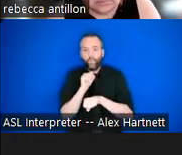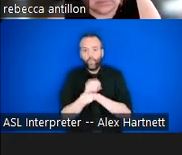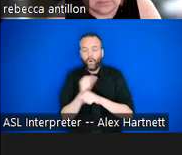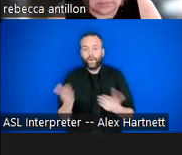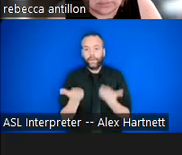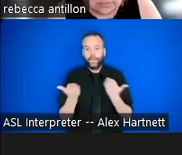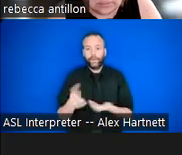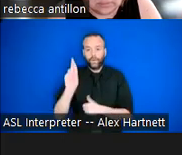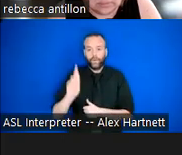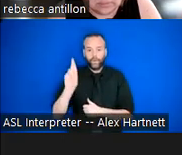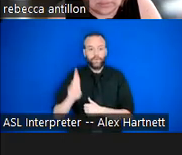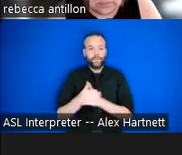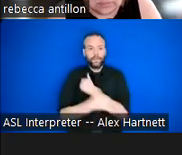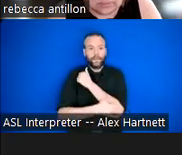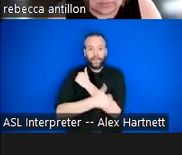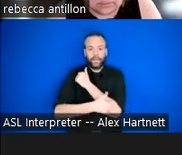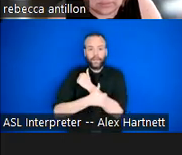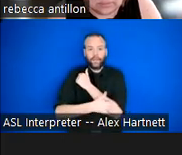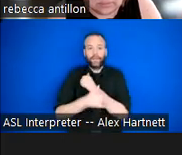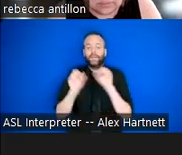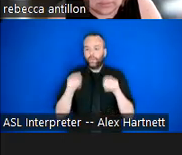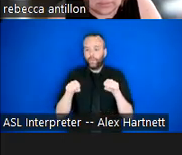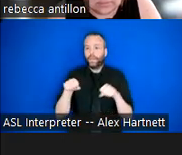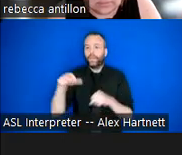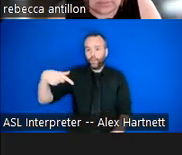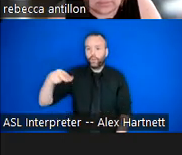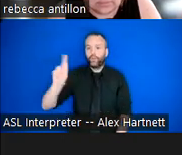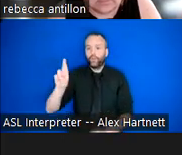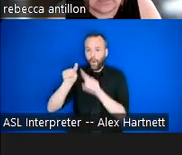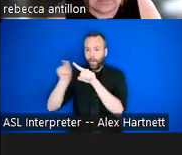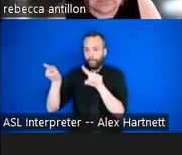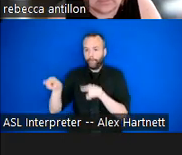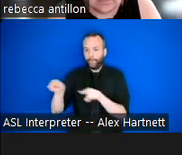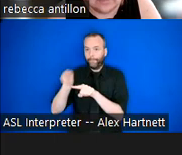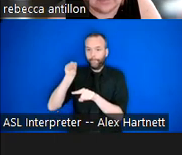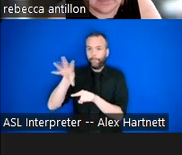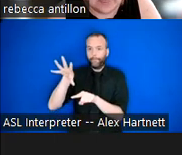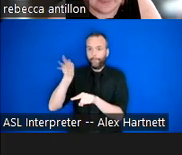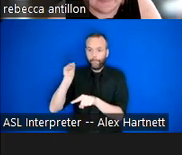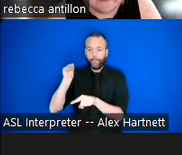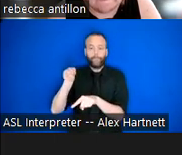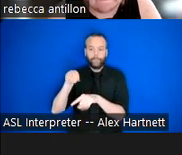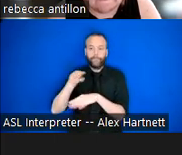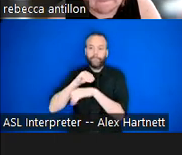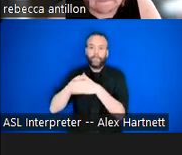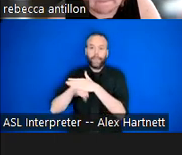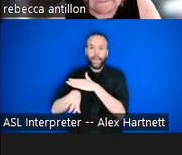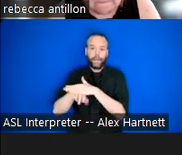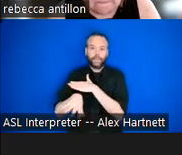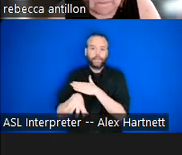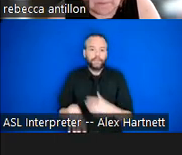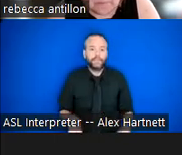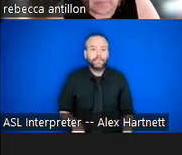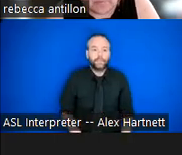scan that QR code or click that link and get to our training page, where we've got registration available for you right then and